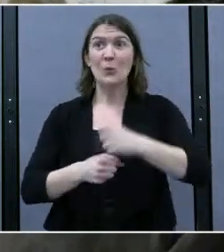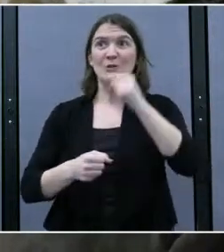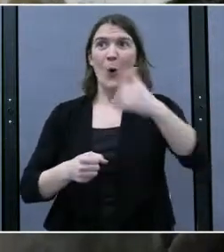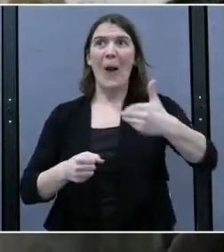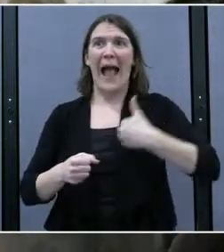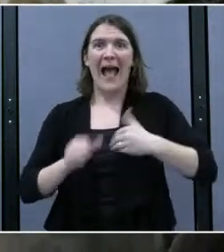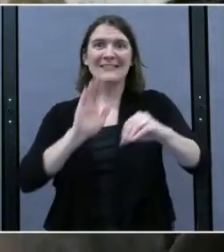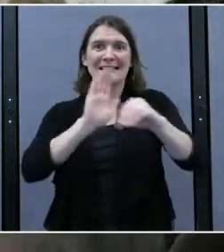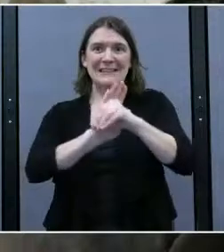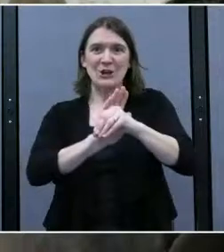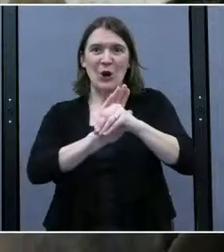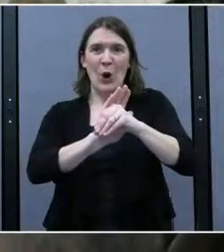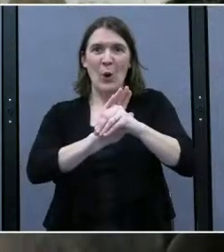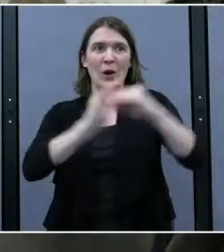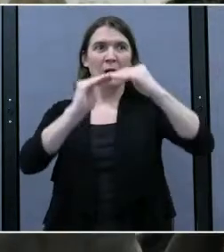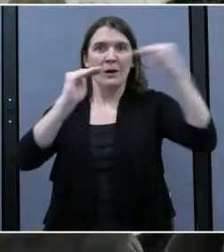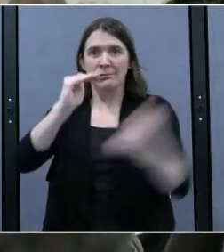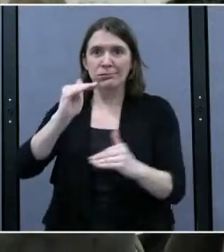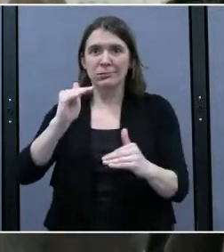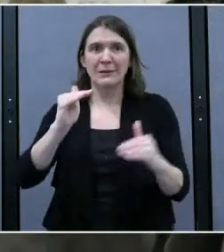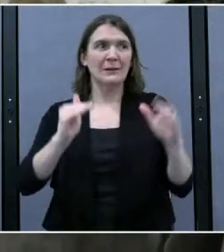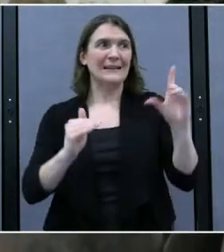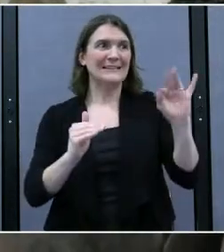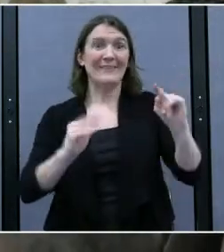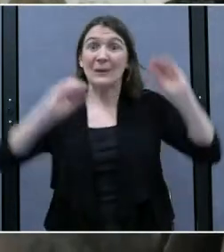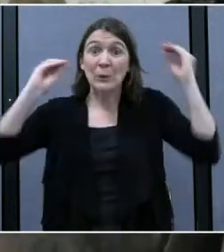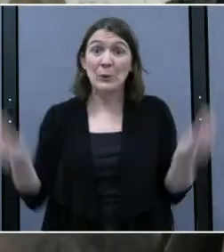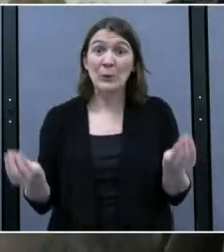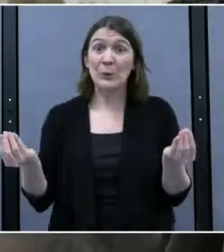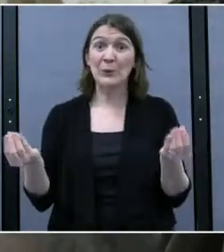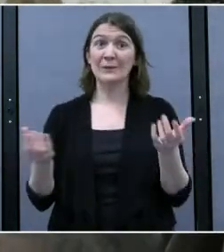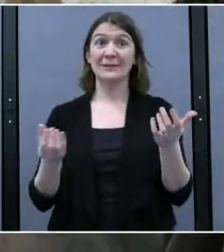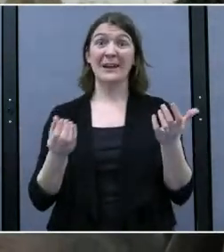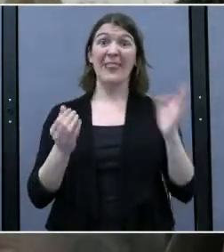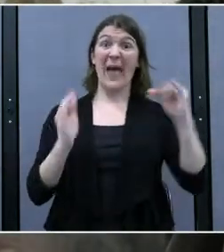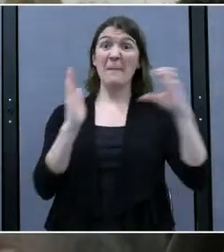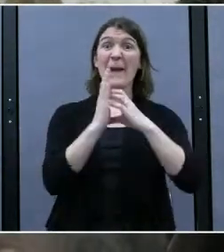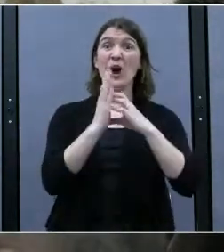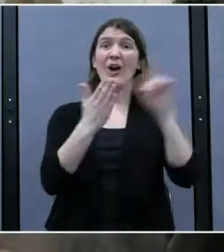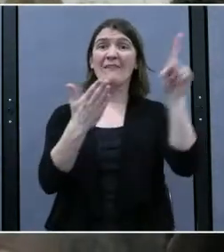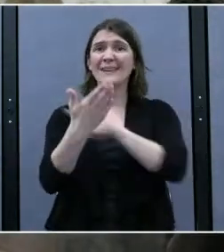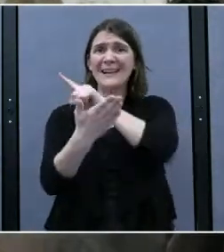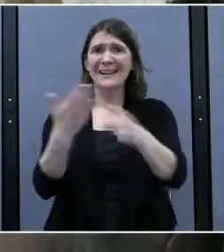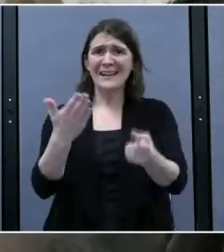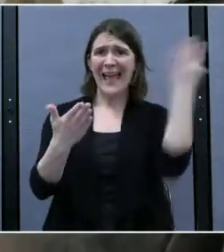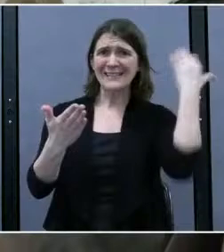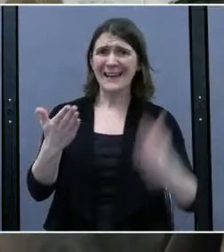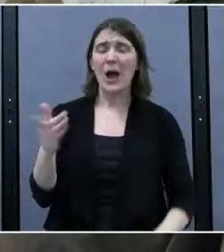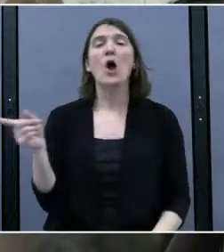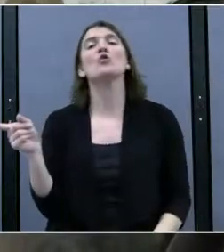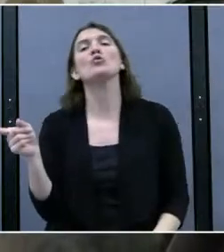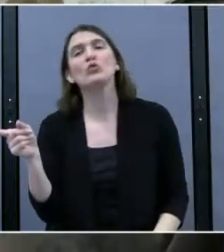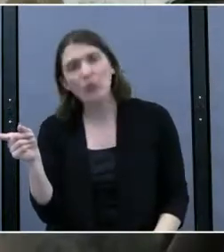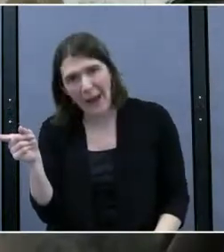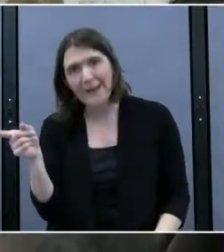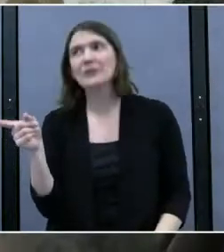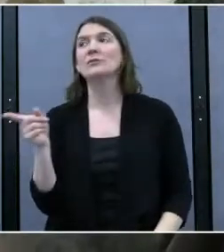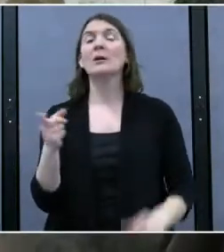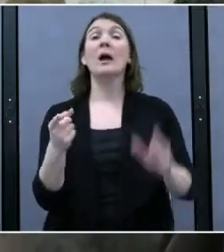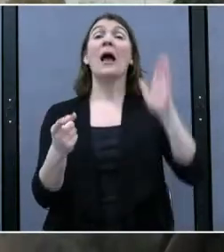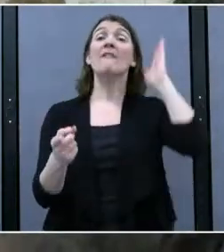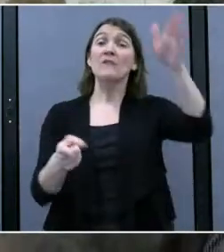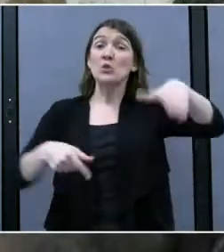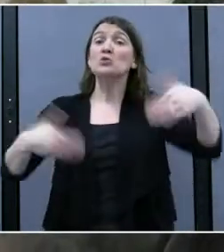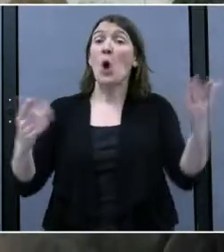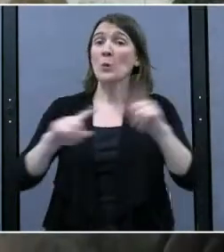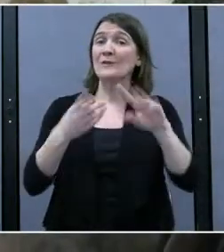have a zero fund balance. So it's there, that paragraph is totally irrelevant until future years.